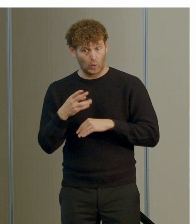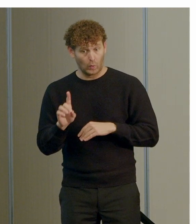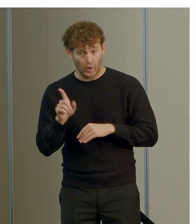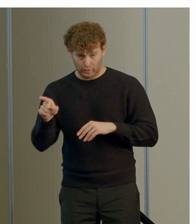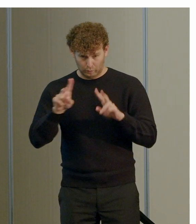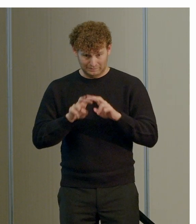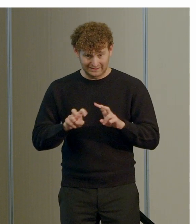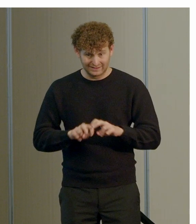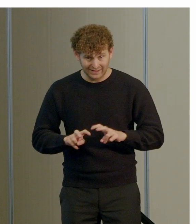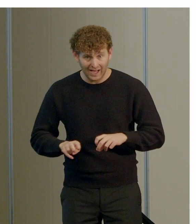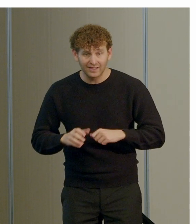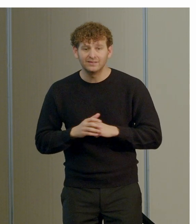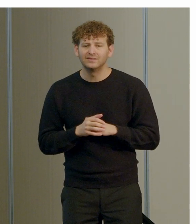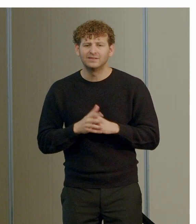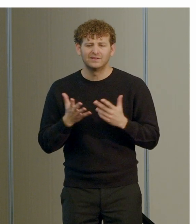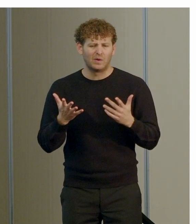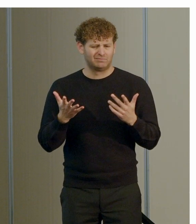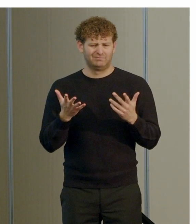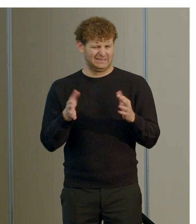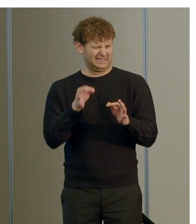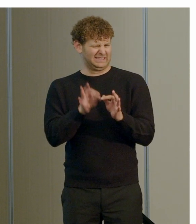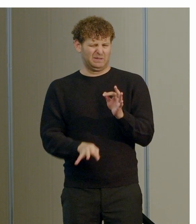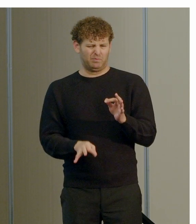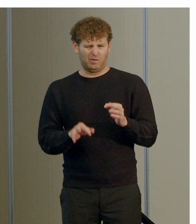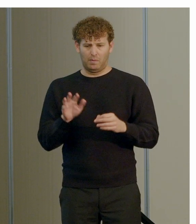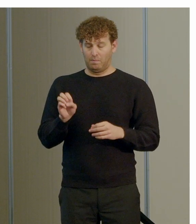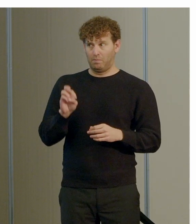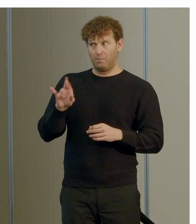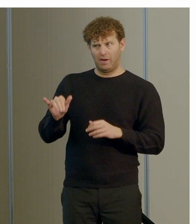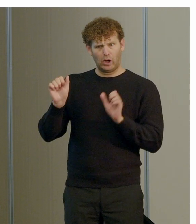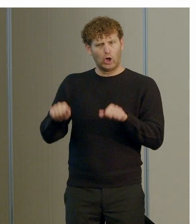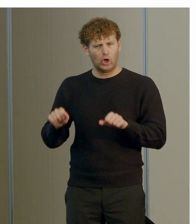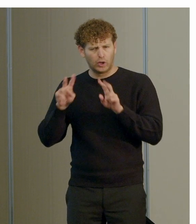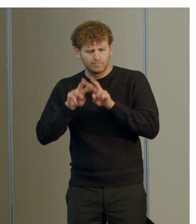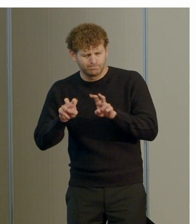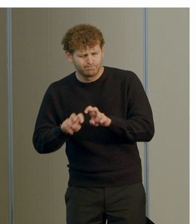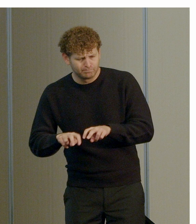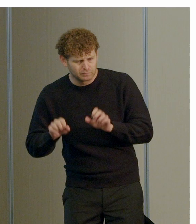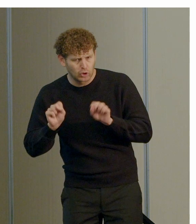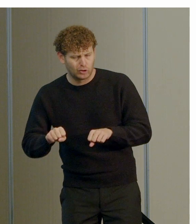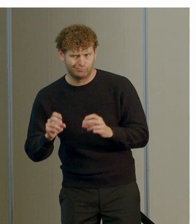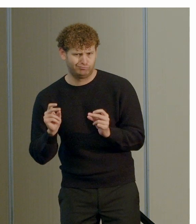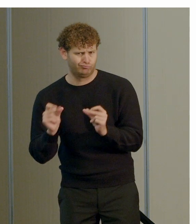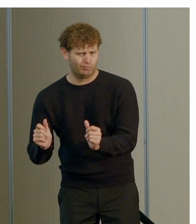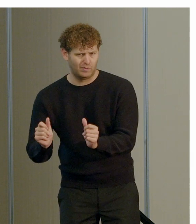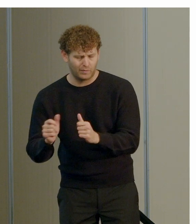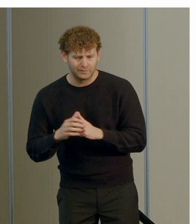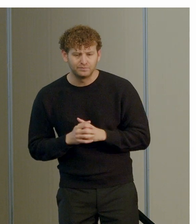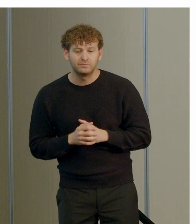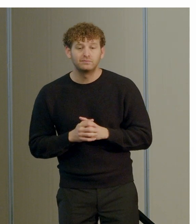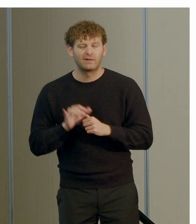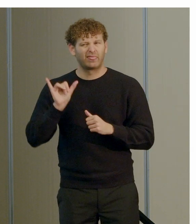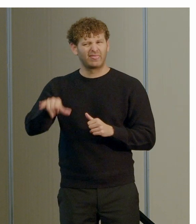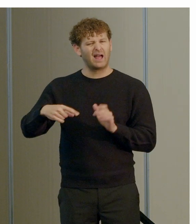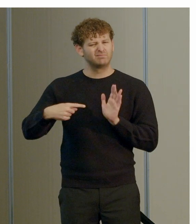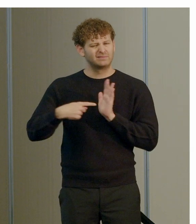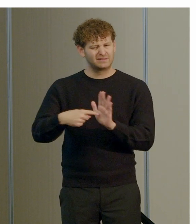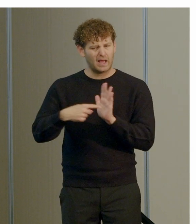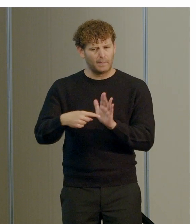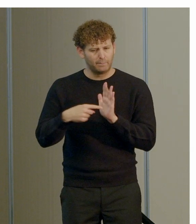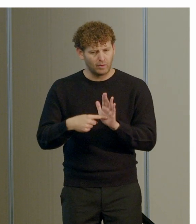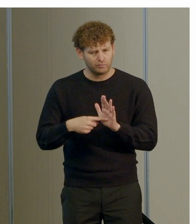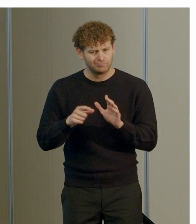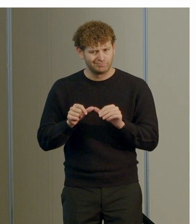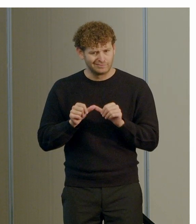Mary could check into that right away. That's just an example. And this continues. I am so proud of her and what